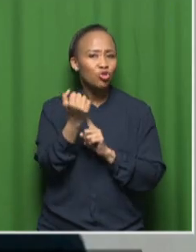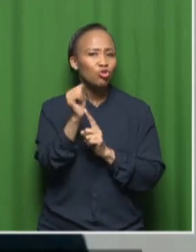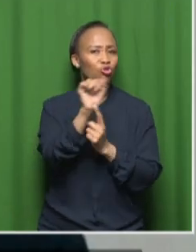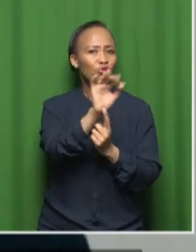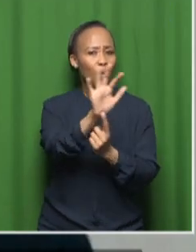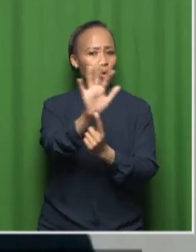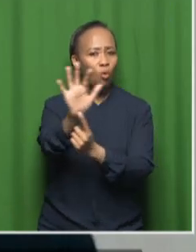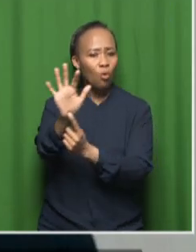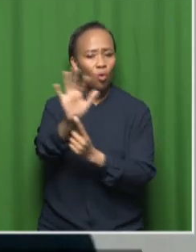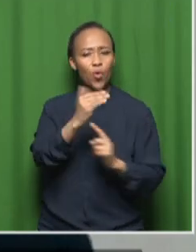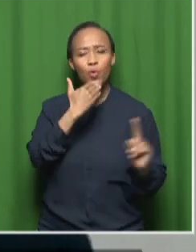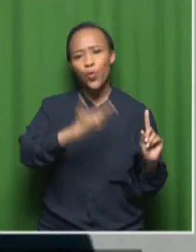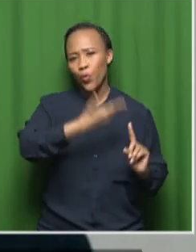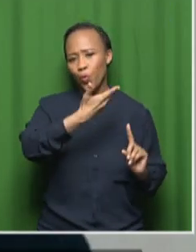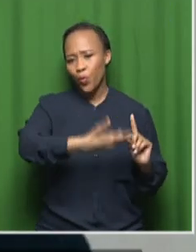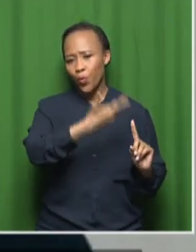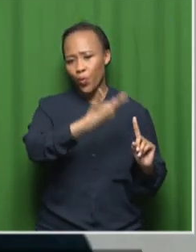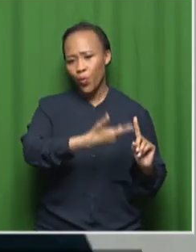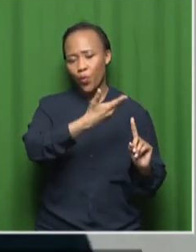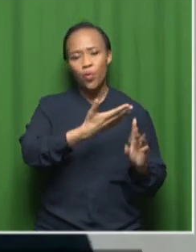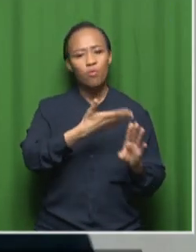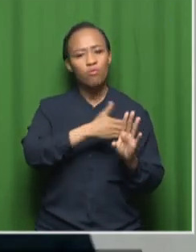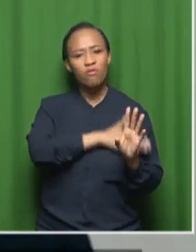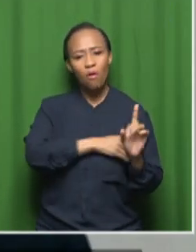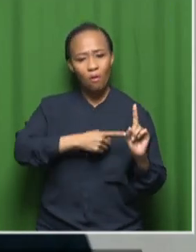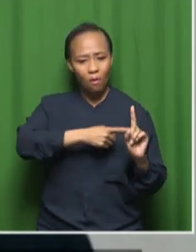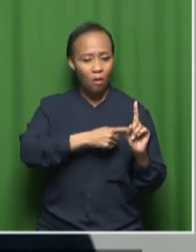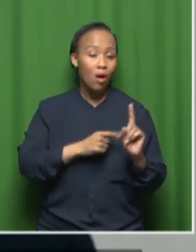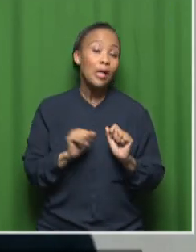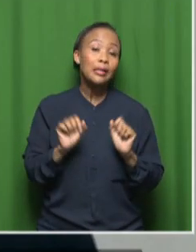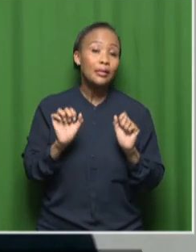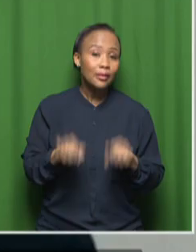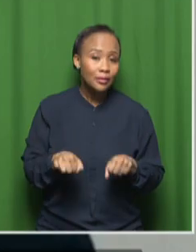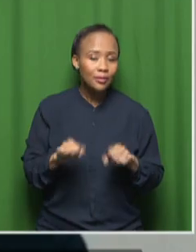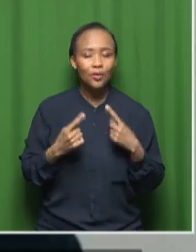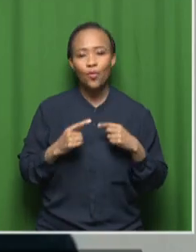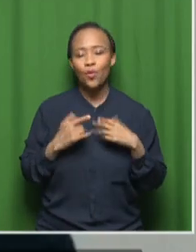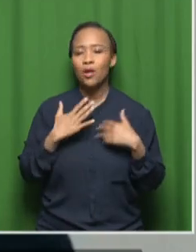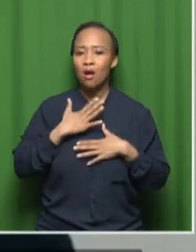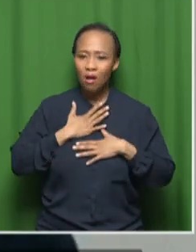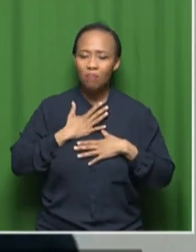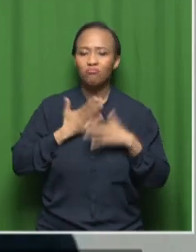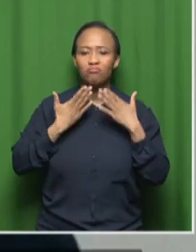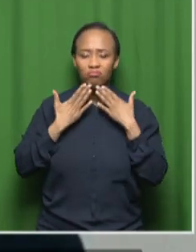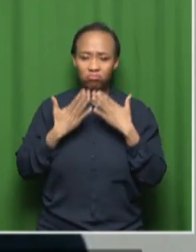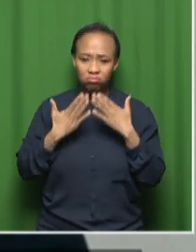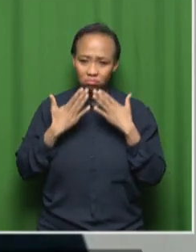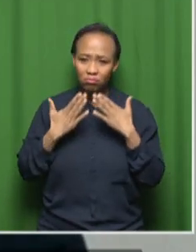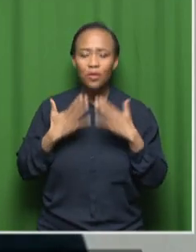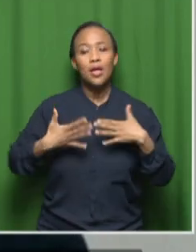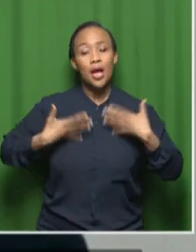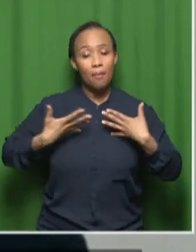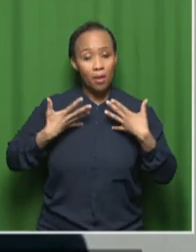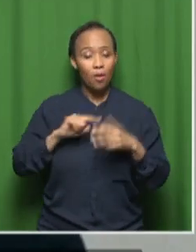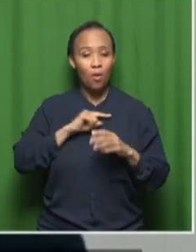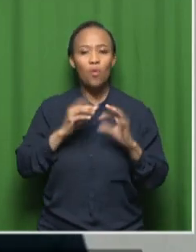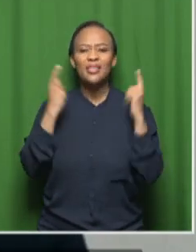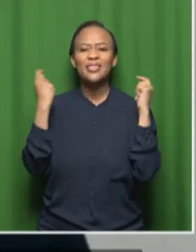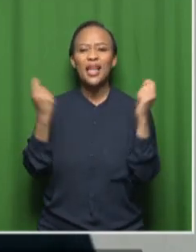who Professor Khumalo was, and we are grateful to be able to celebrate him. We'll have the